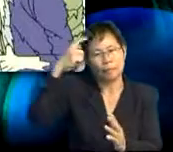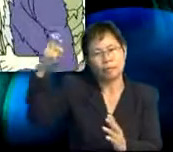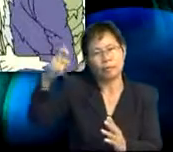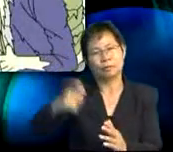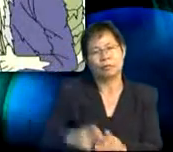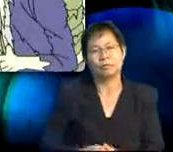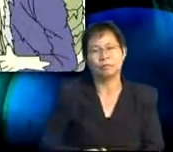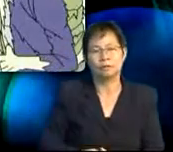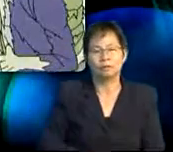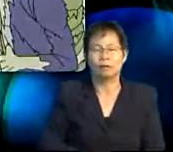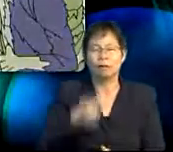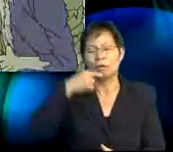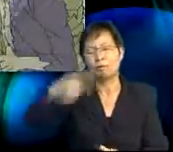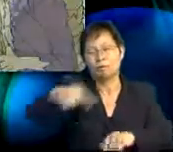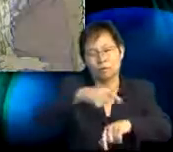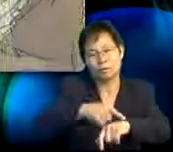one.